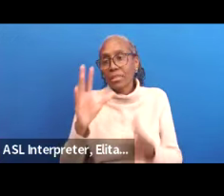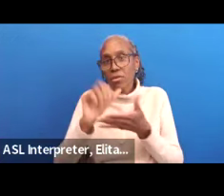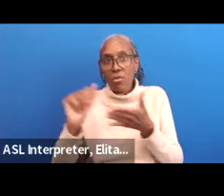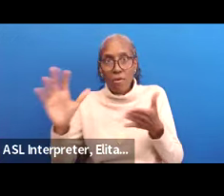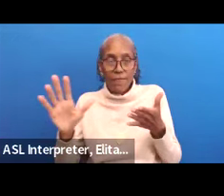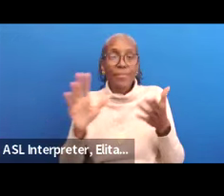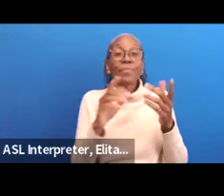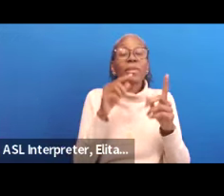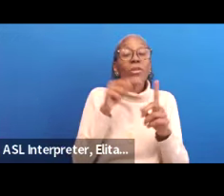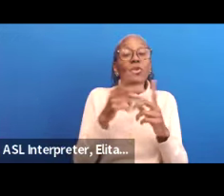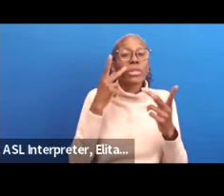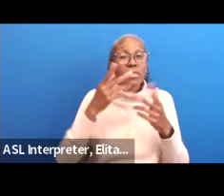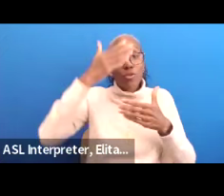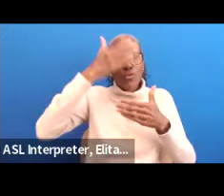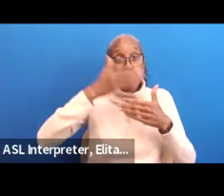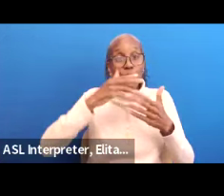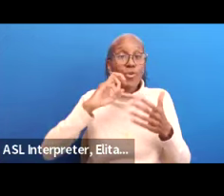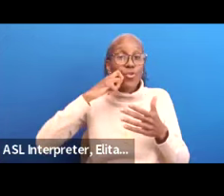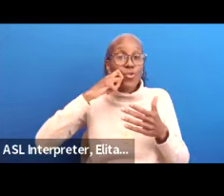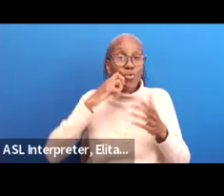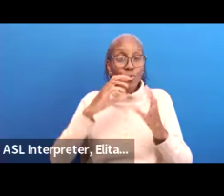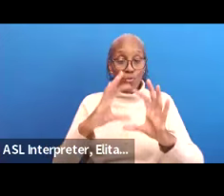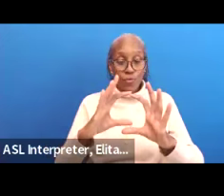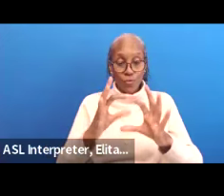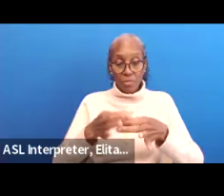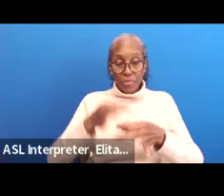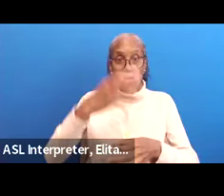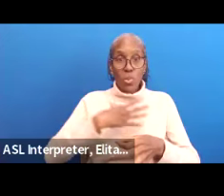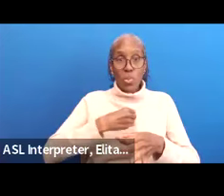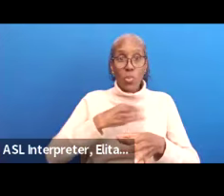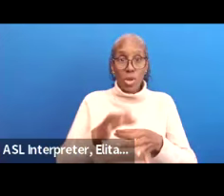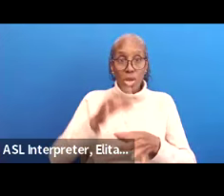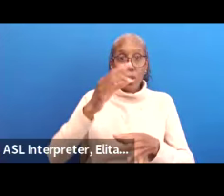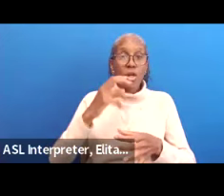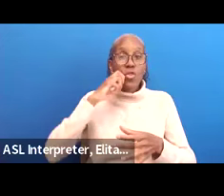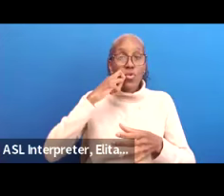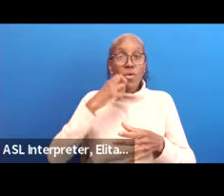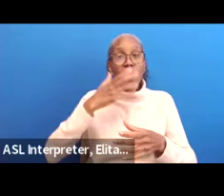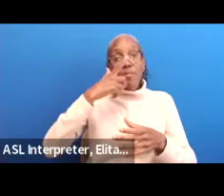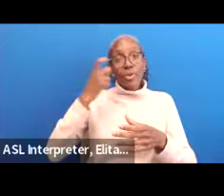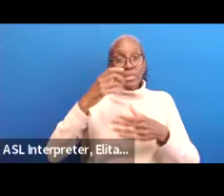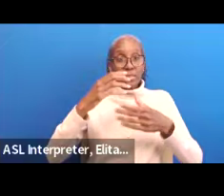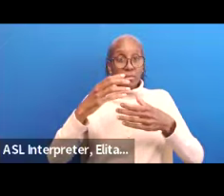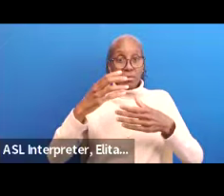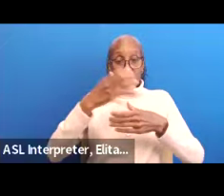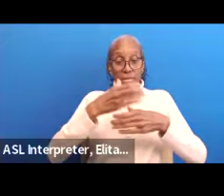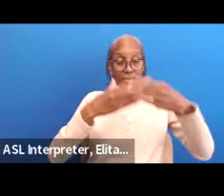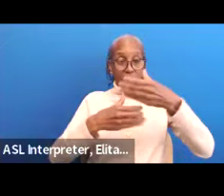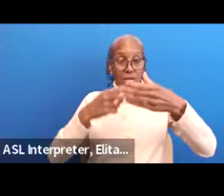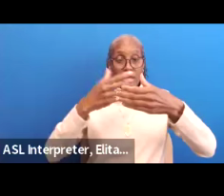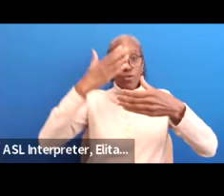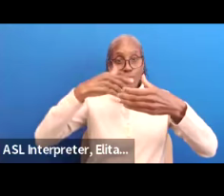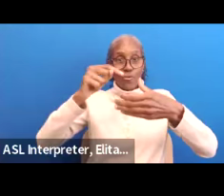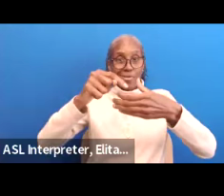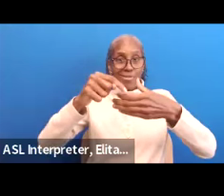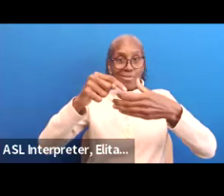the front of the nerve sac here because the body of the vertebra is in the front